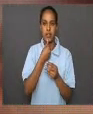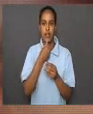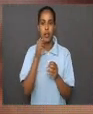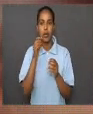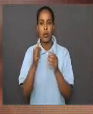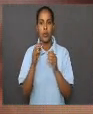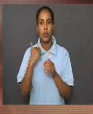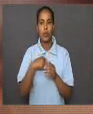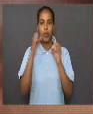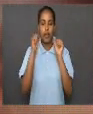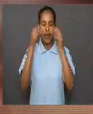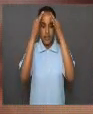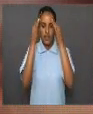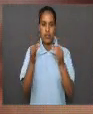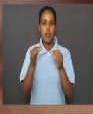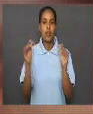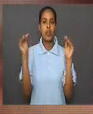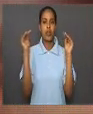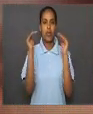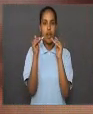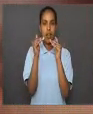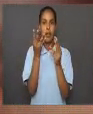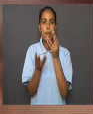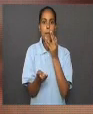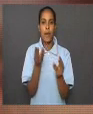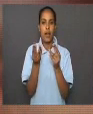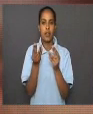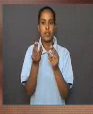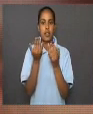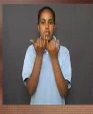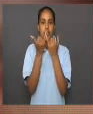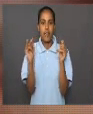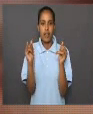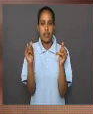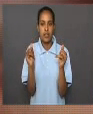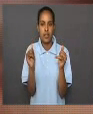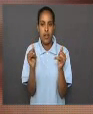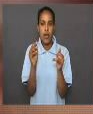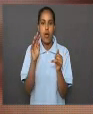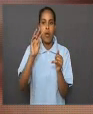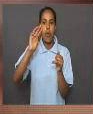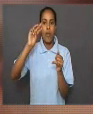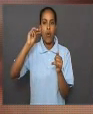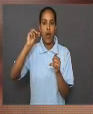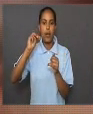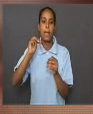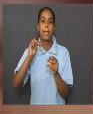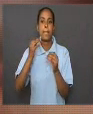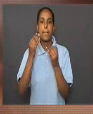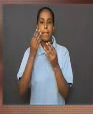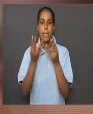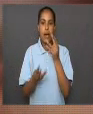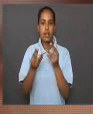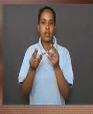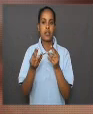We can determine its equivalent mass by dividing its molar mass by the